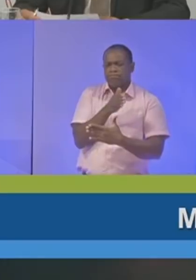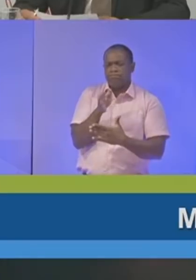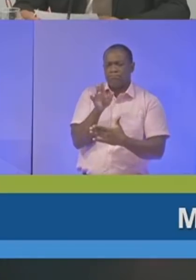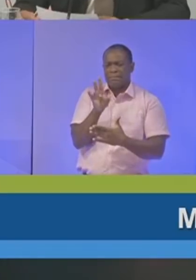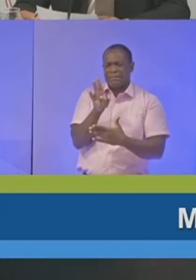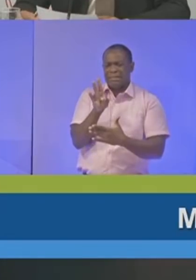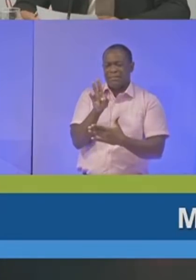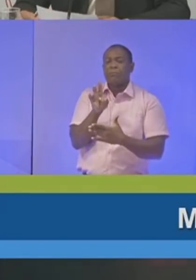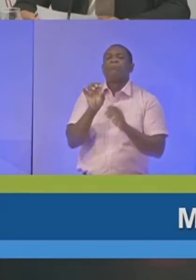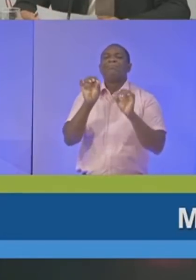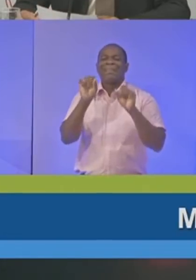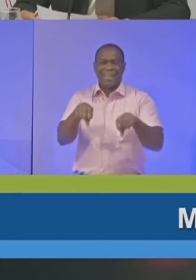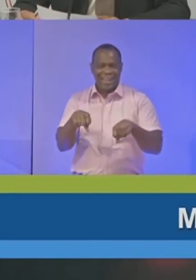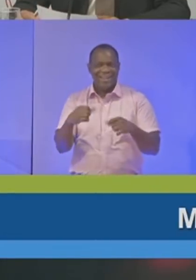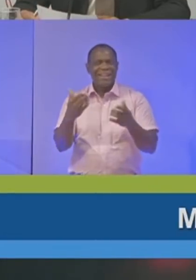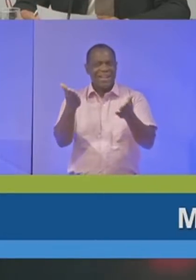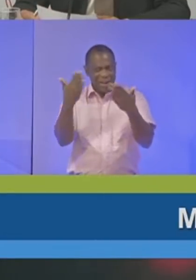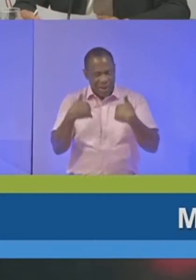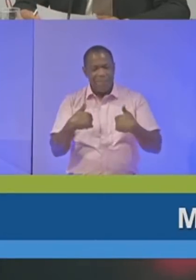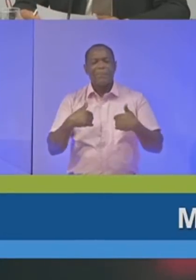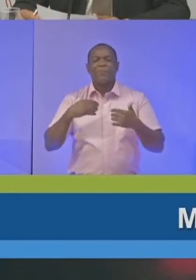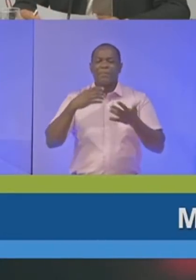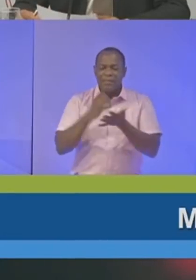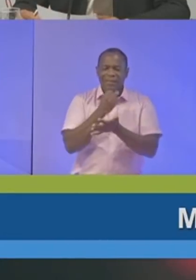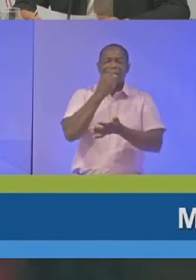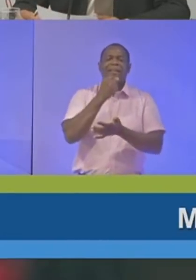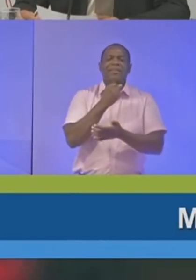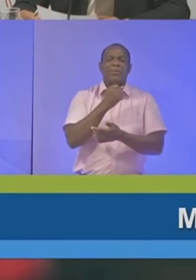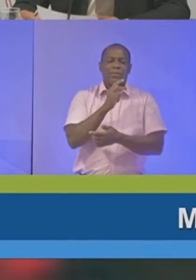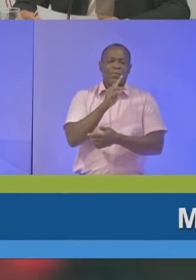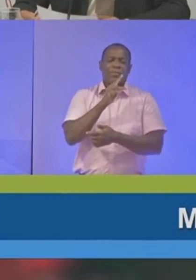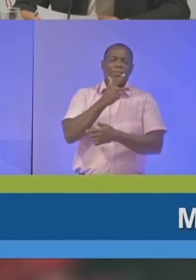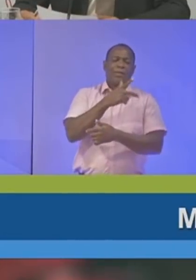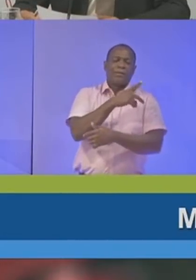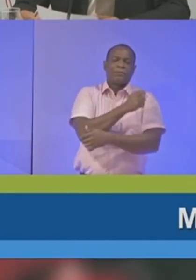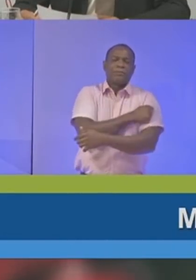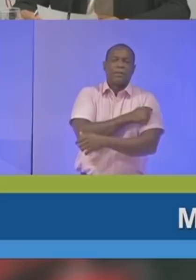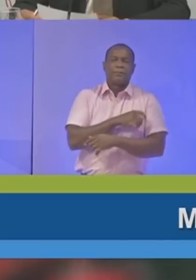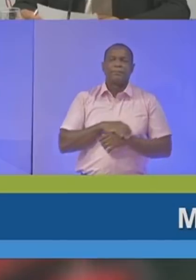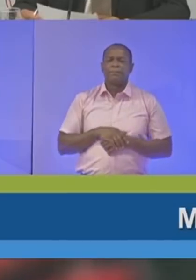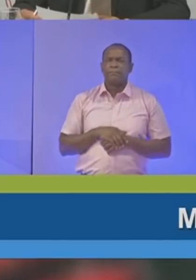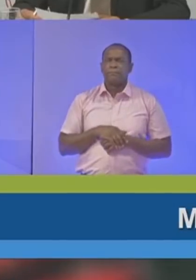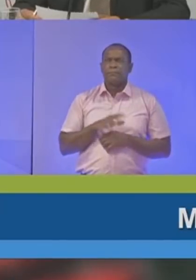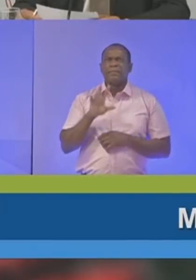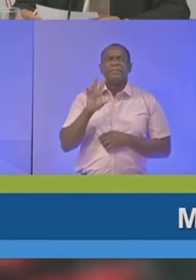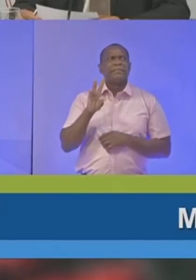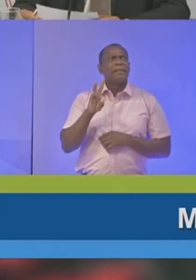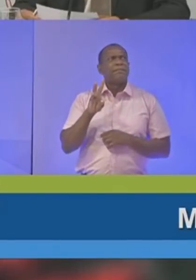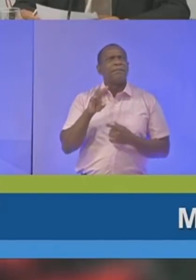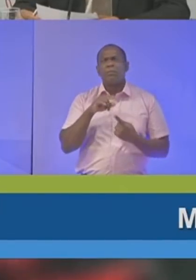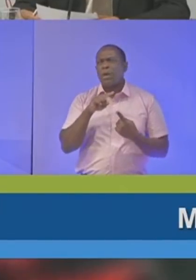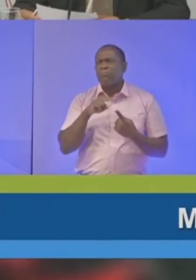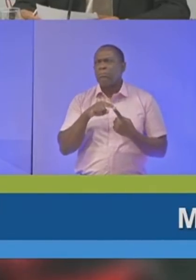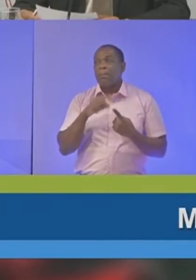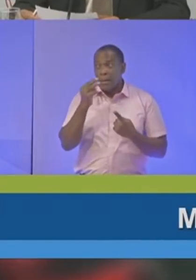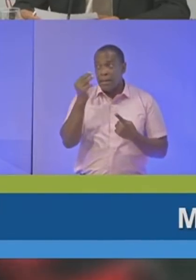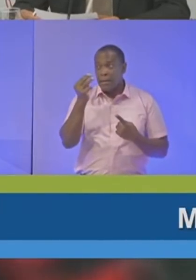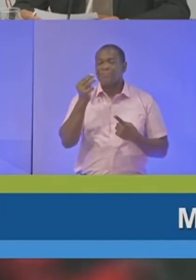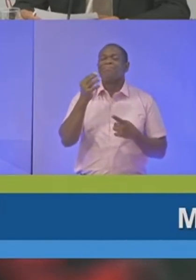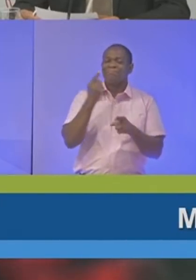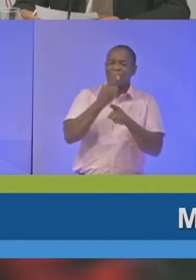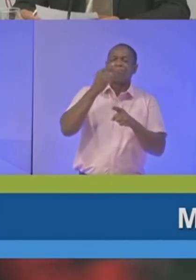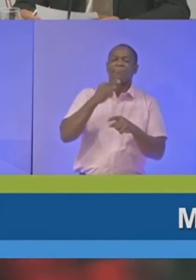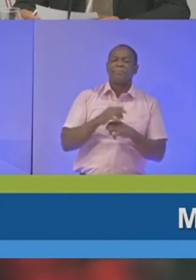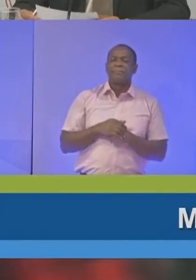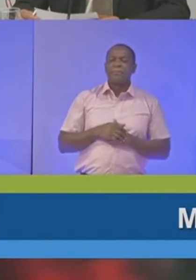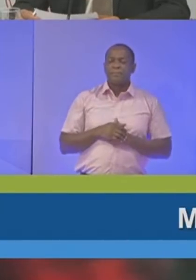7th and 12th of February. So the 7th is Monday, I believe, Candice? Yes. If you received it between the